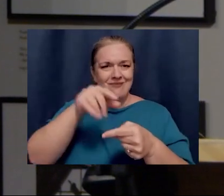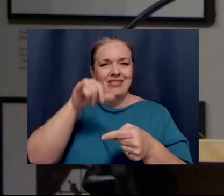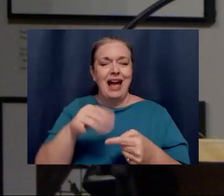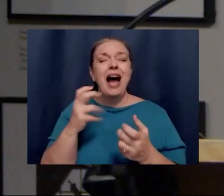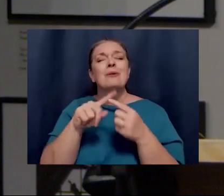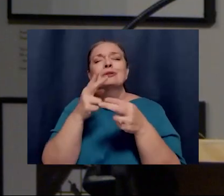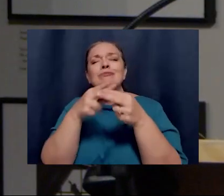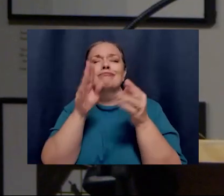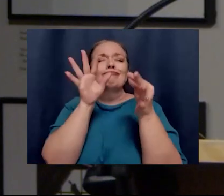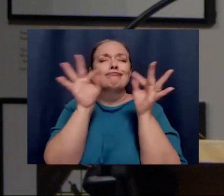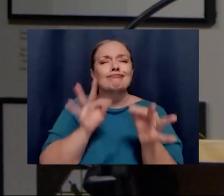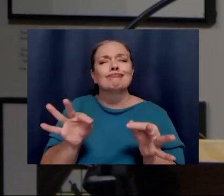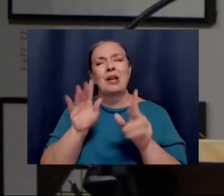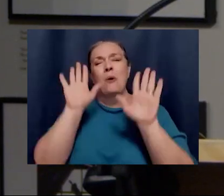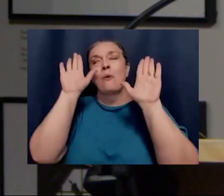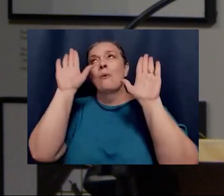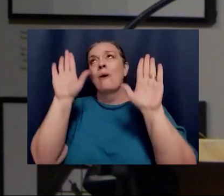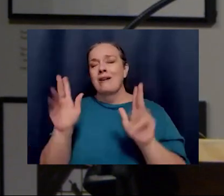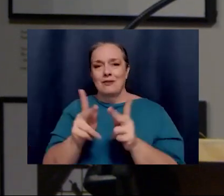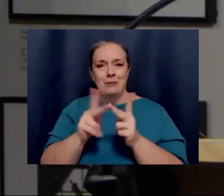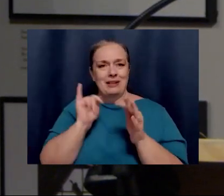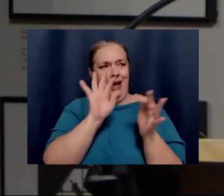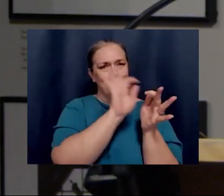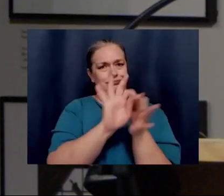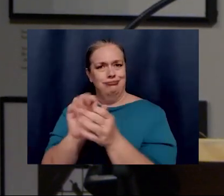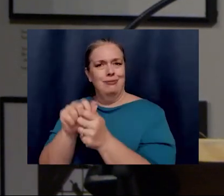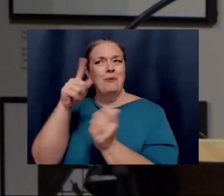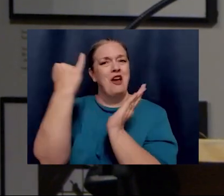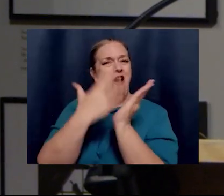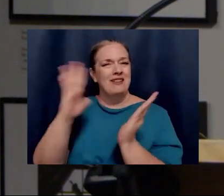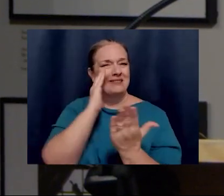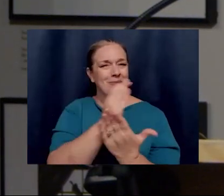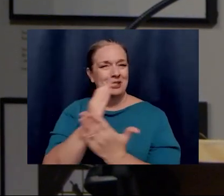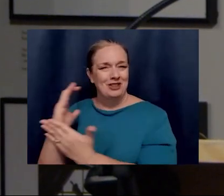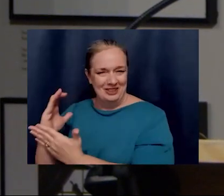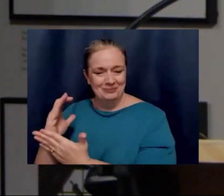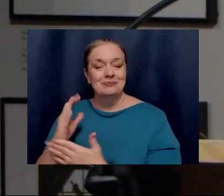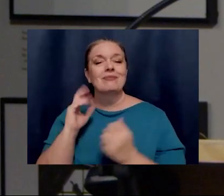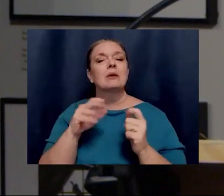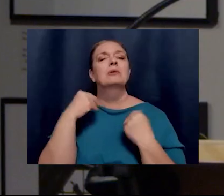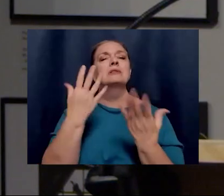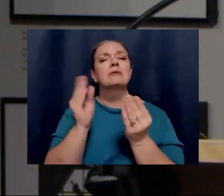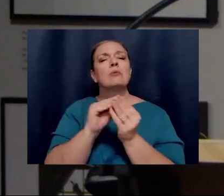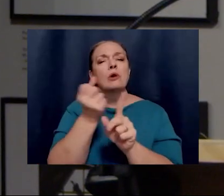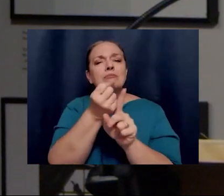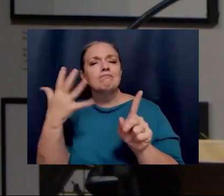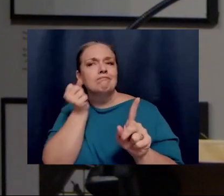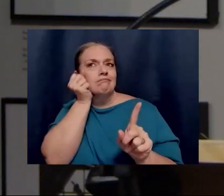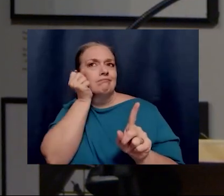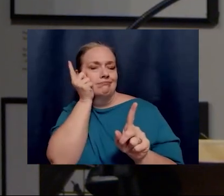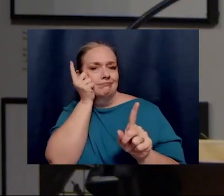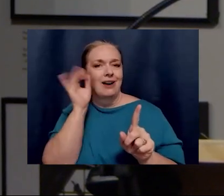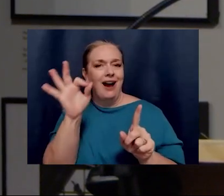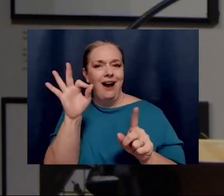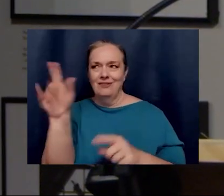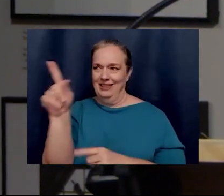and the wondrous places that are associated with them. My goal is to provide a bit of further insight into these arresting